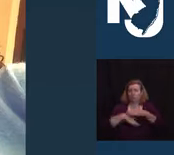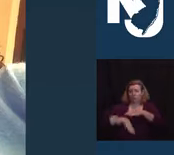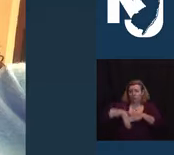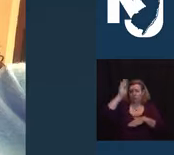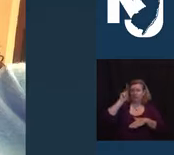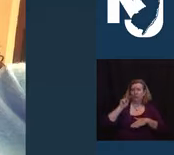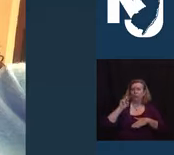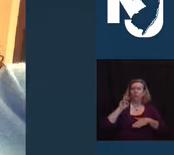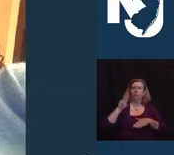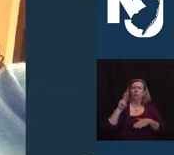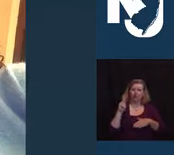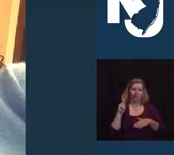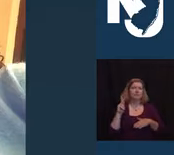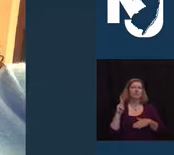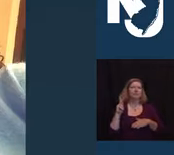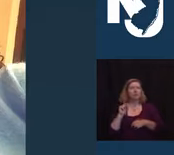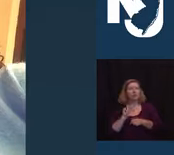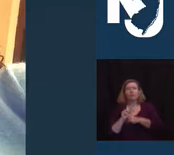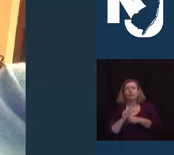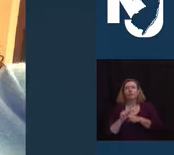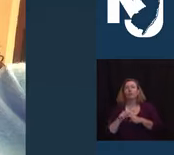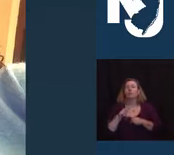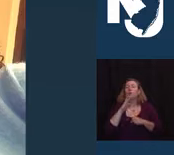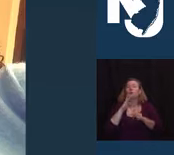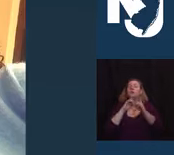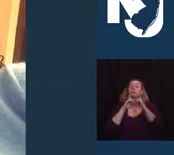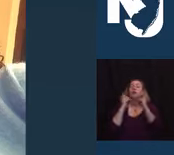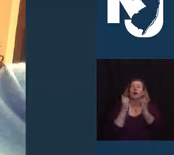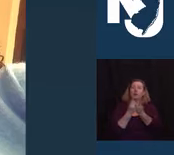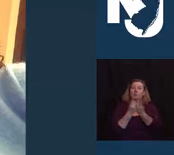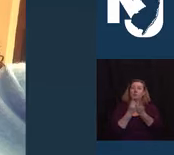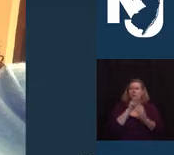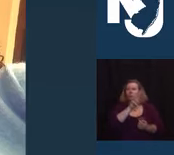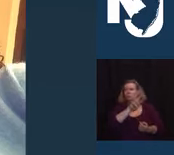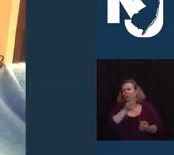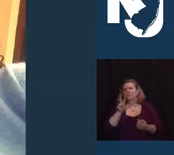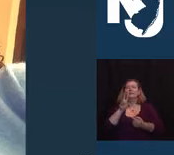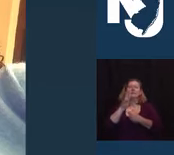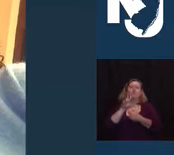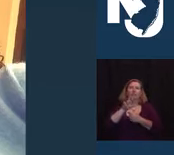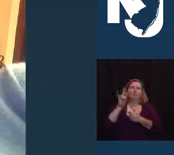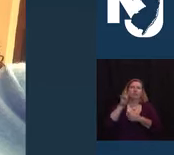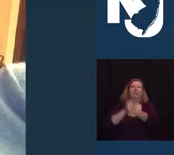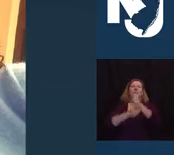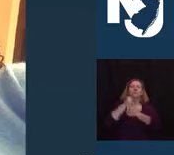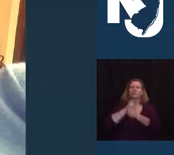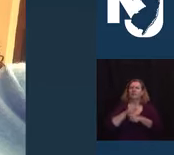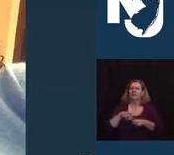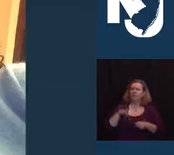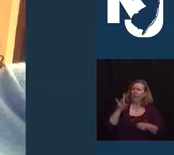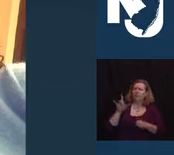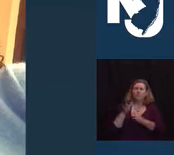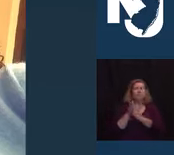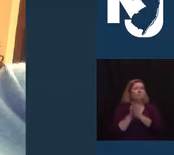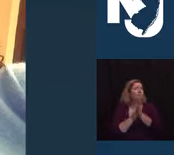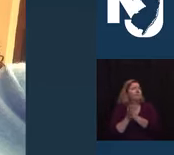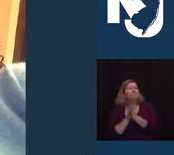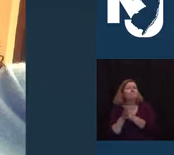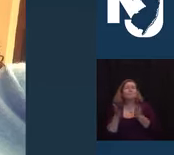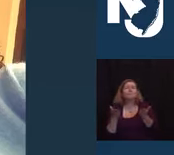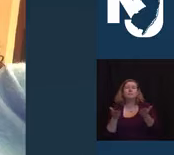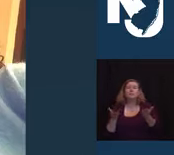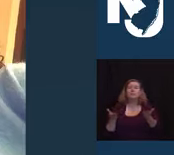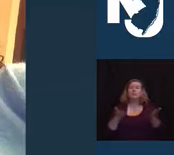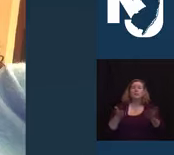of Newark's water department for 27 years, but she found her true calling in the ministry, initially serving both the Love of Jesus